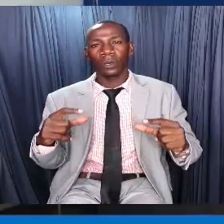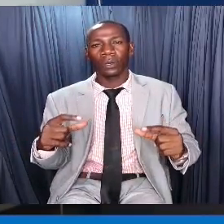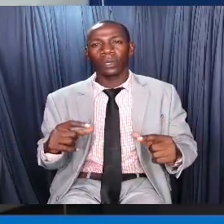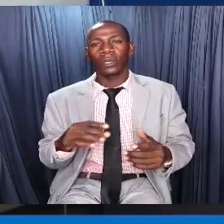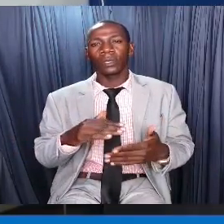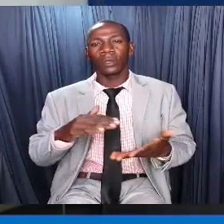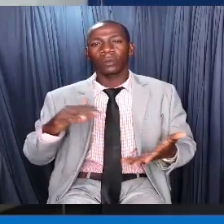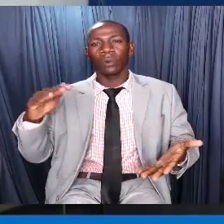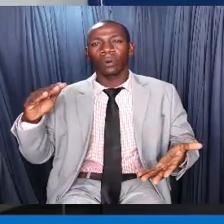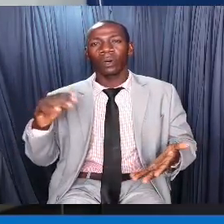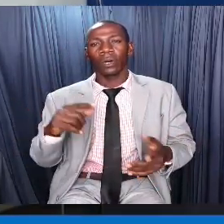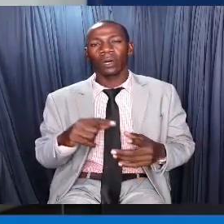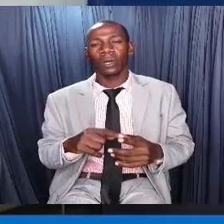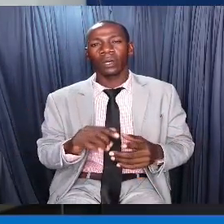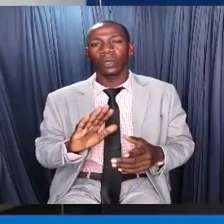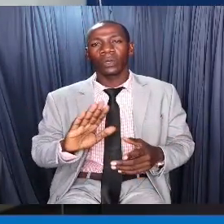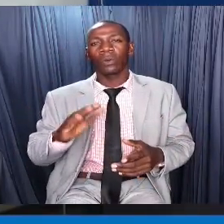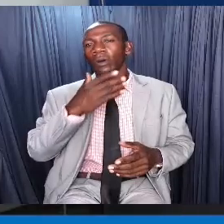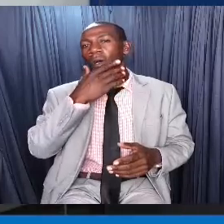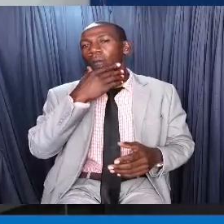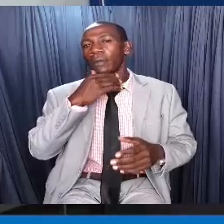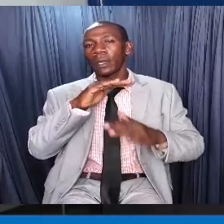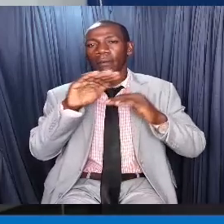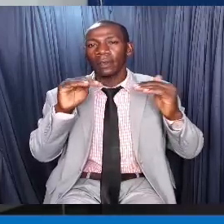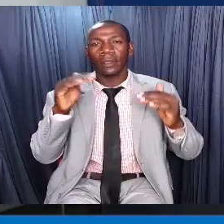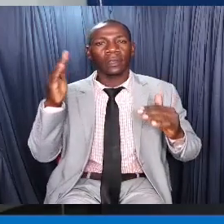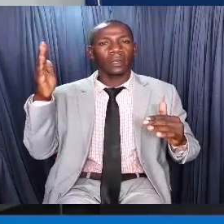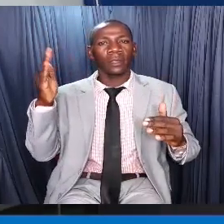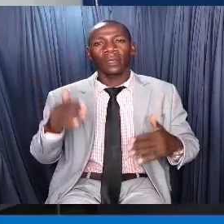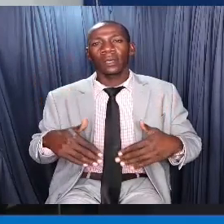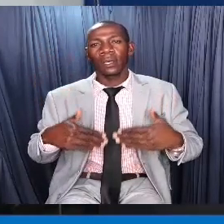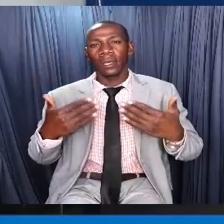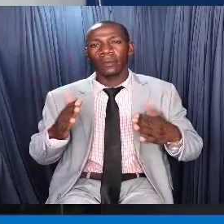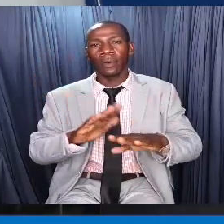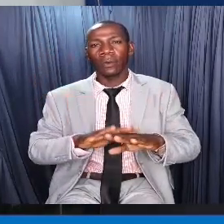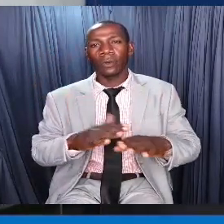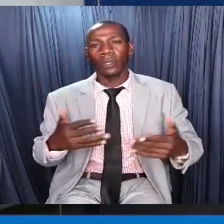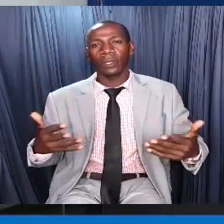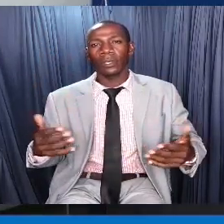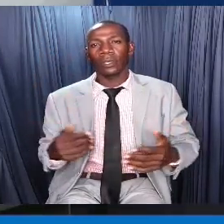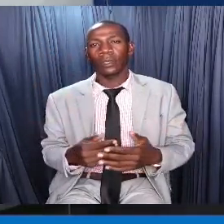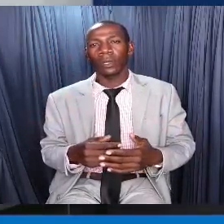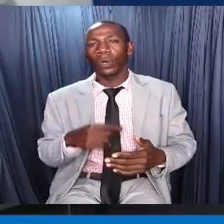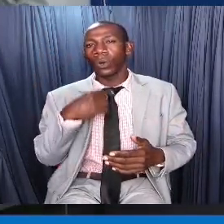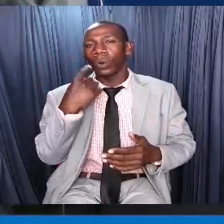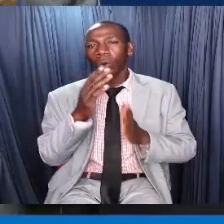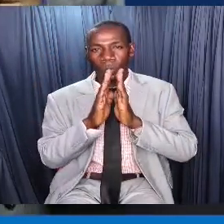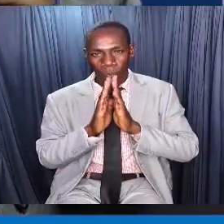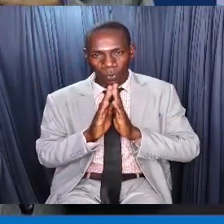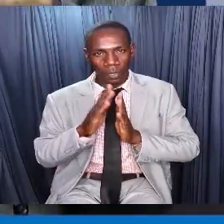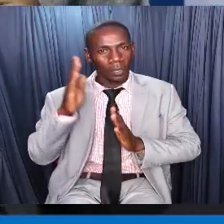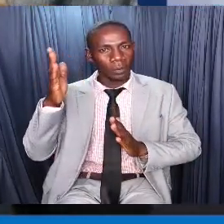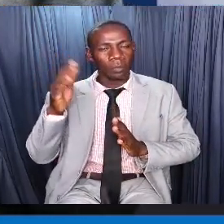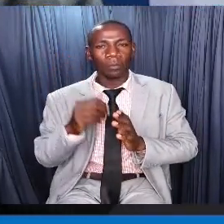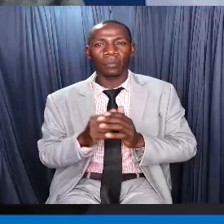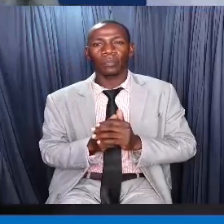zaidi sana, it's much more, Baba yenu wa mbinguni, your Father which is in heaven, atawapa mema, he'll give you good things, wale wa muombao, those who ask